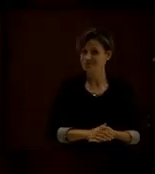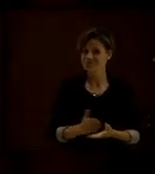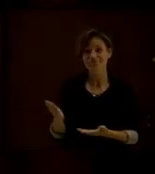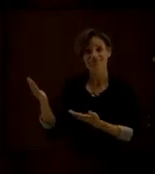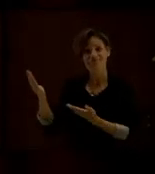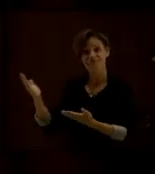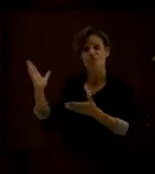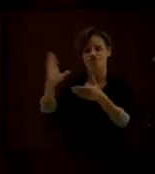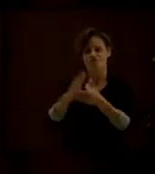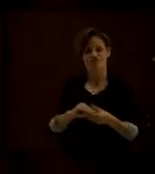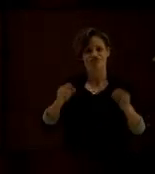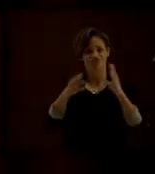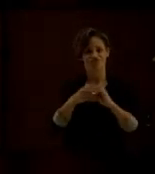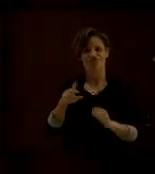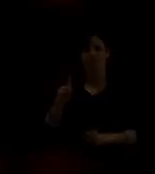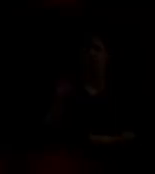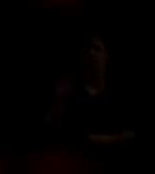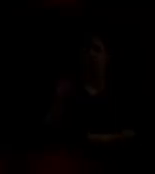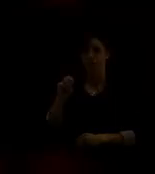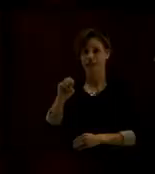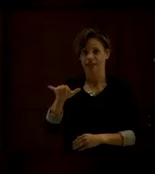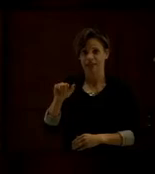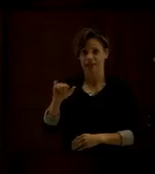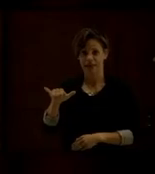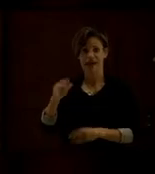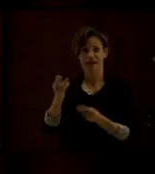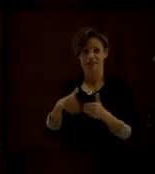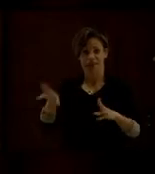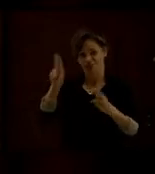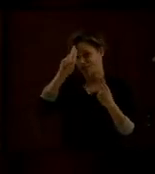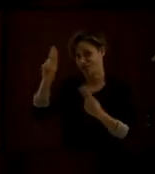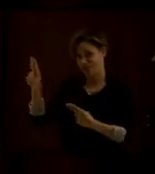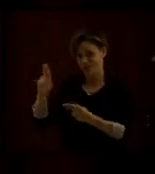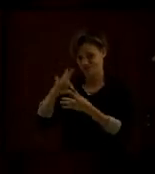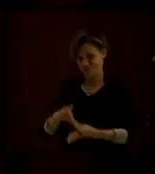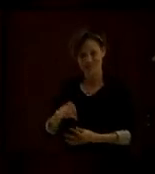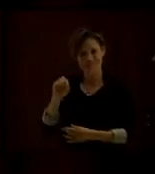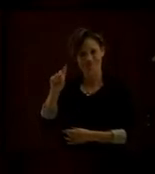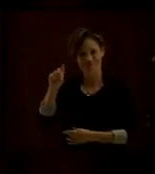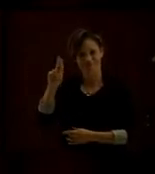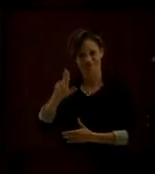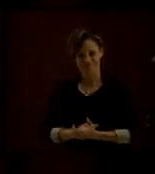Jacob will provide the Kumeyaay land acknowledgement for San Diego State University.